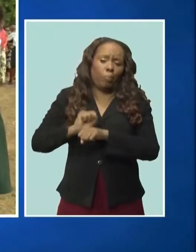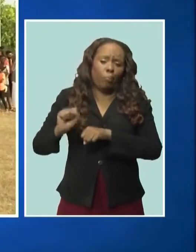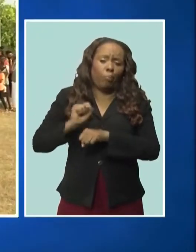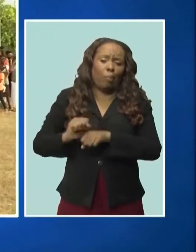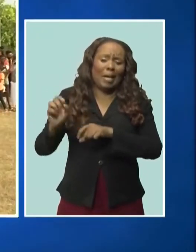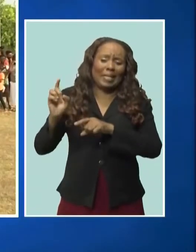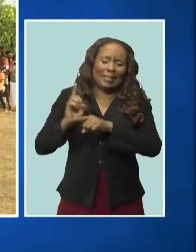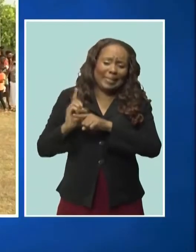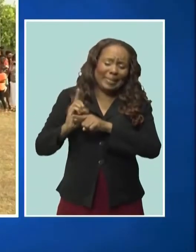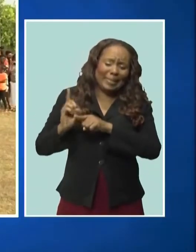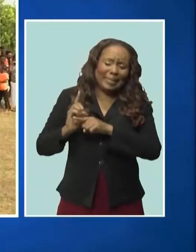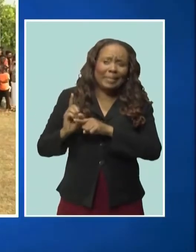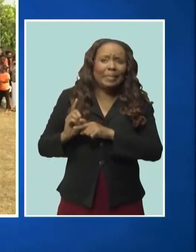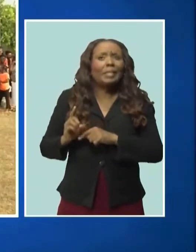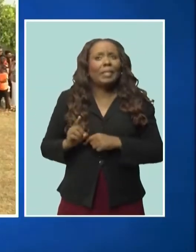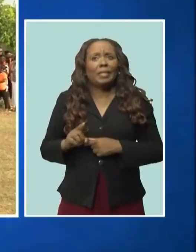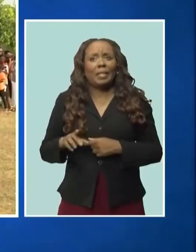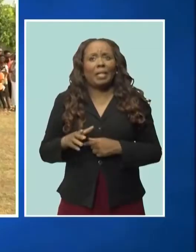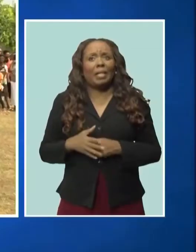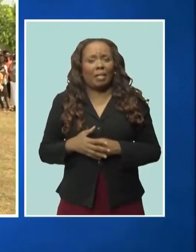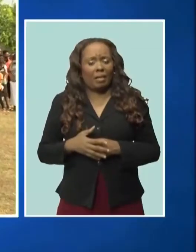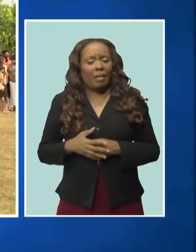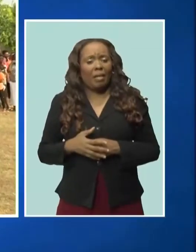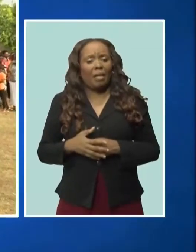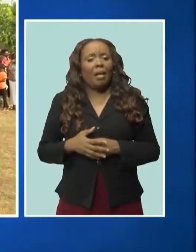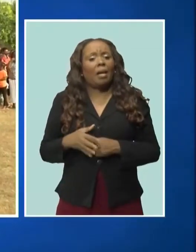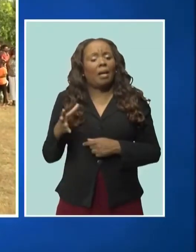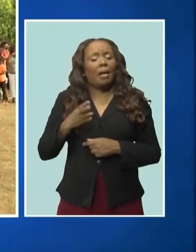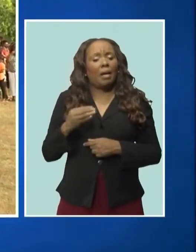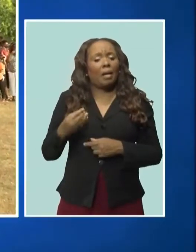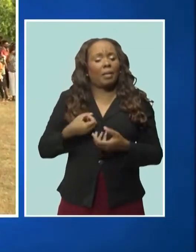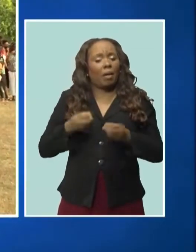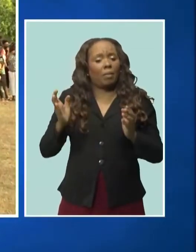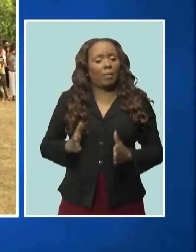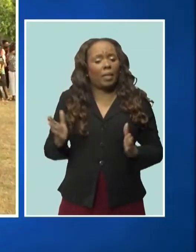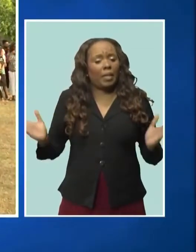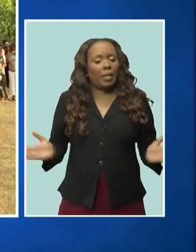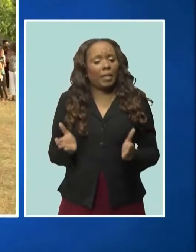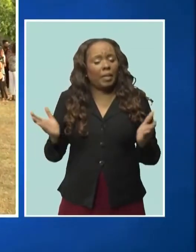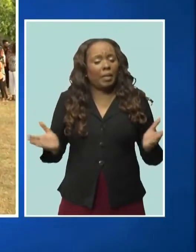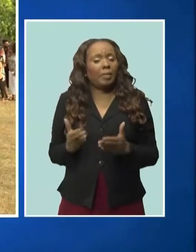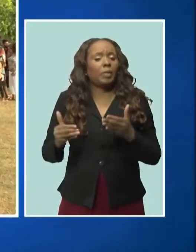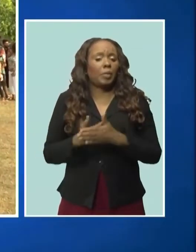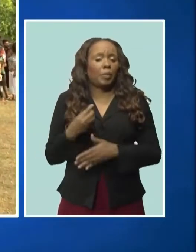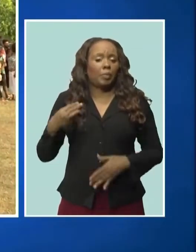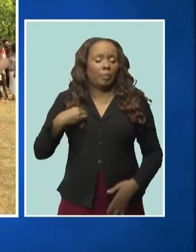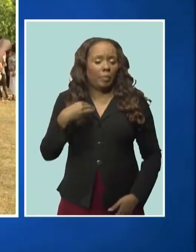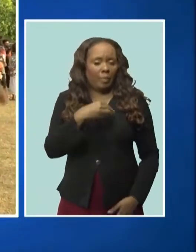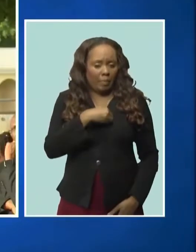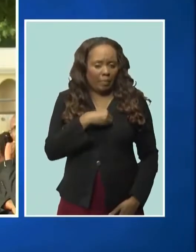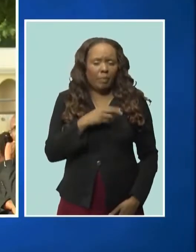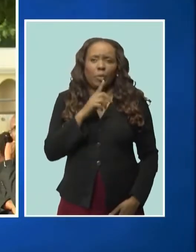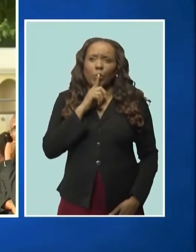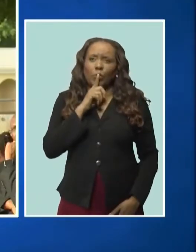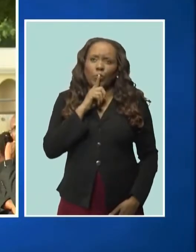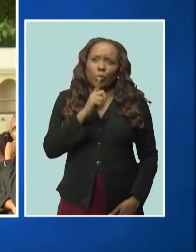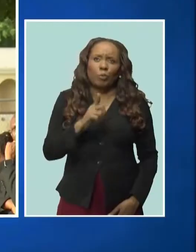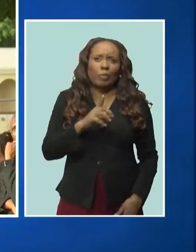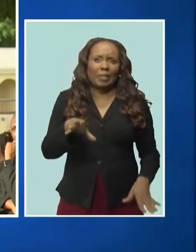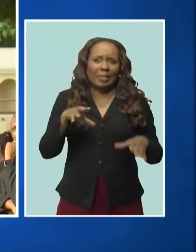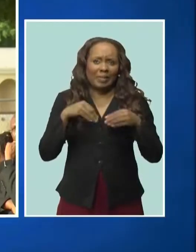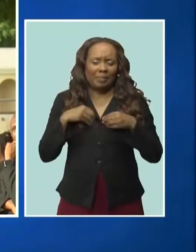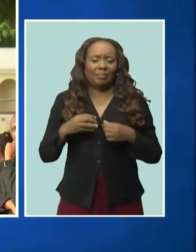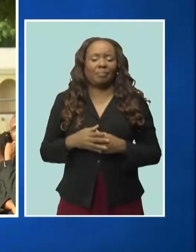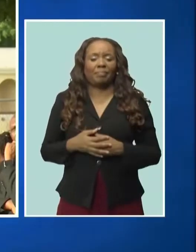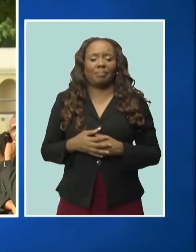determination, attributes that Recruitment Officer Tristan Williams encouraged the new members to embrace. You have made all of